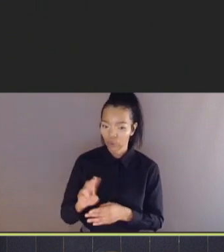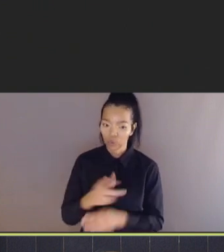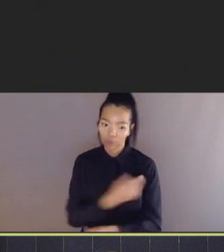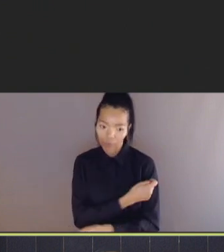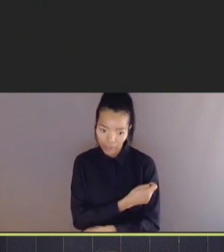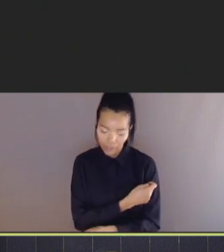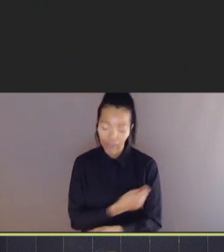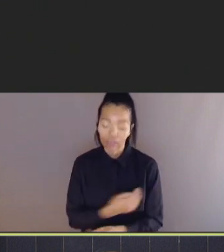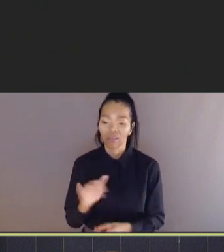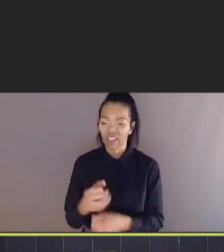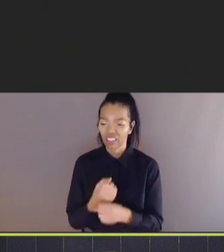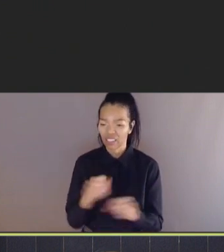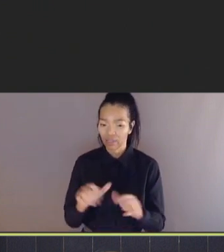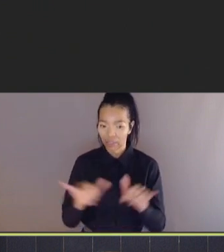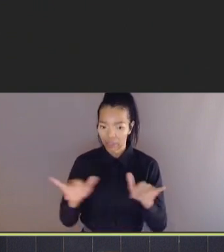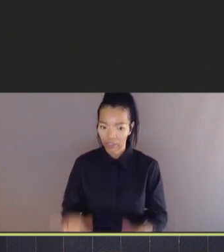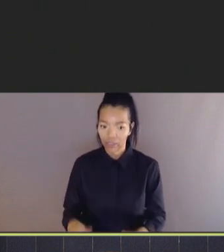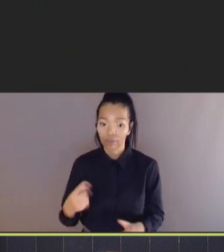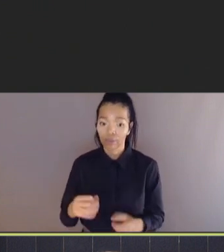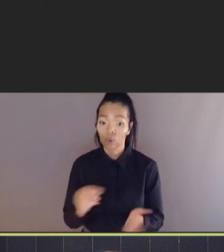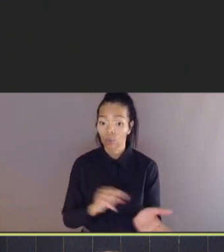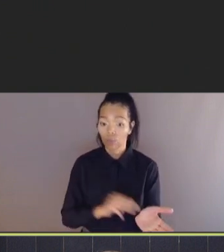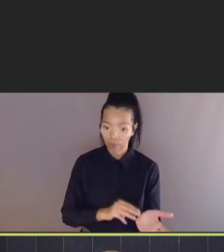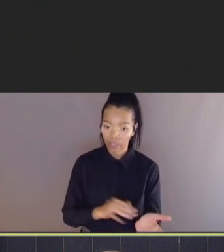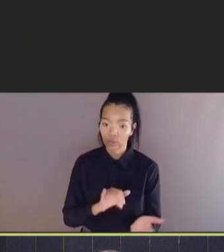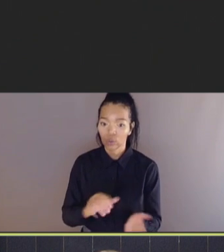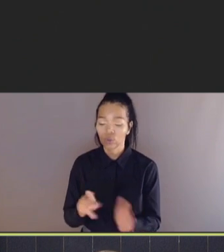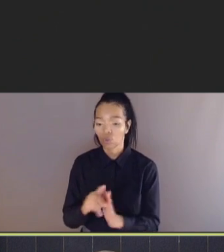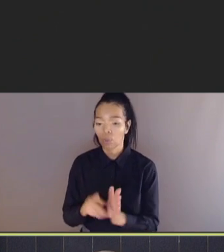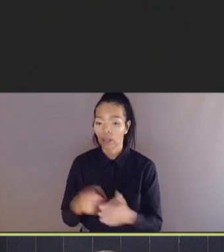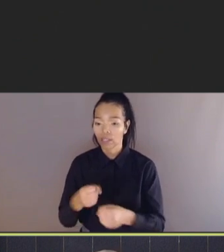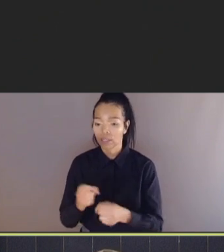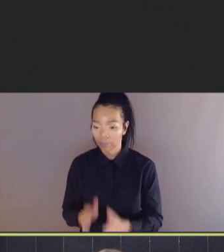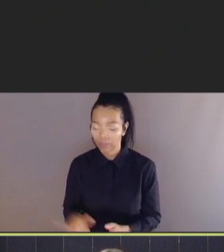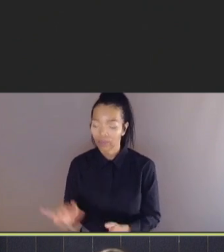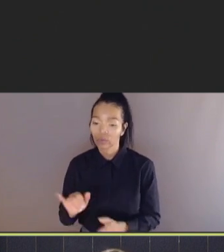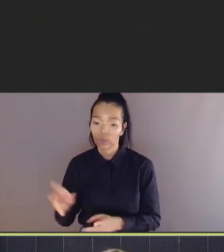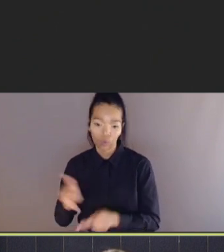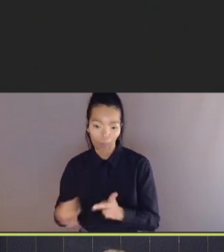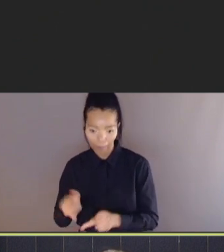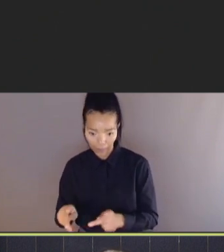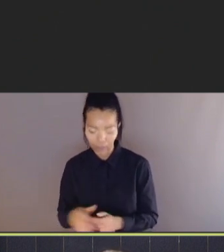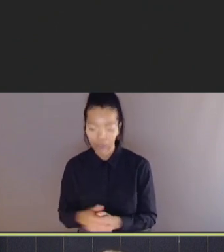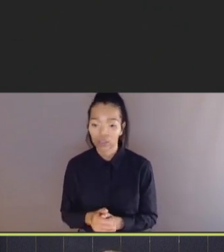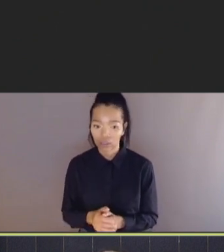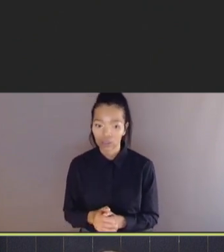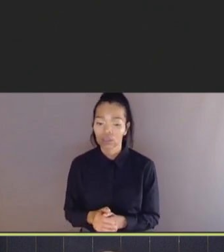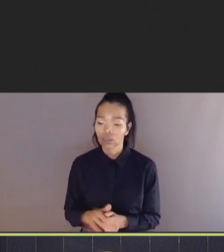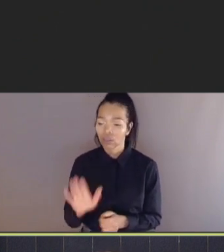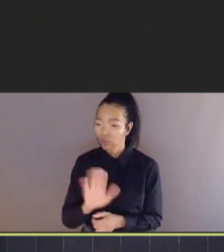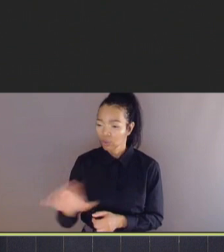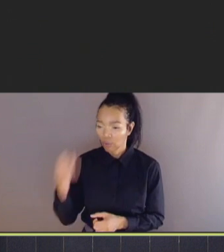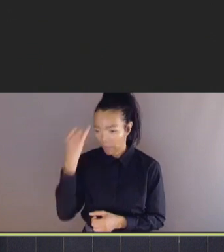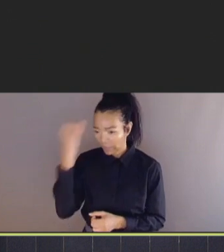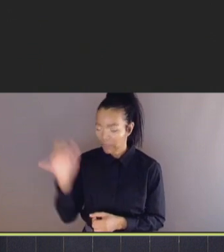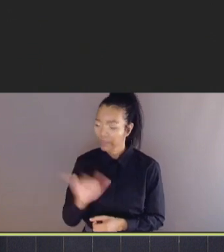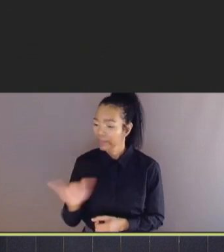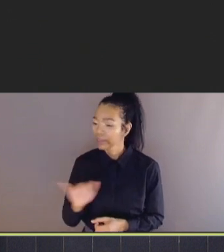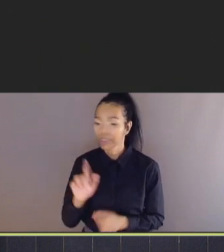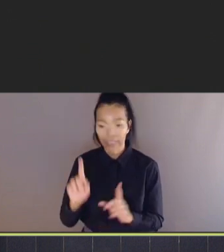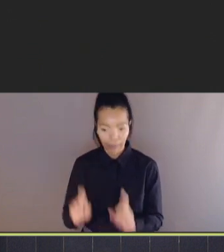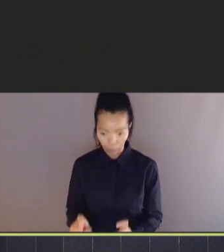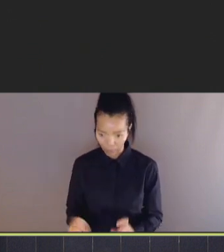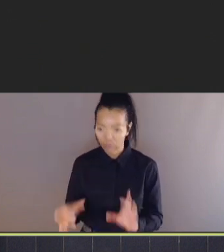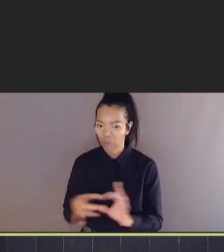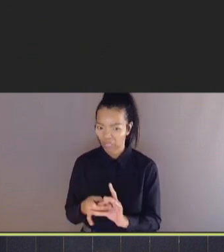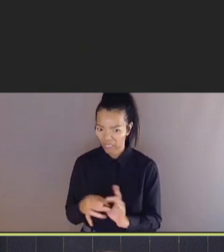providers, policymakers, and the public. So thoughts about this? And the same questions as for the other